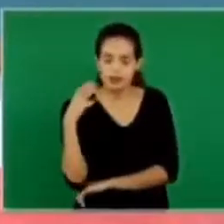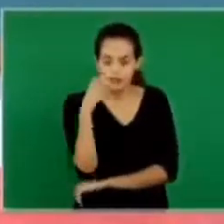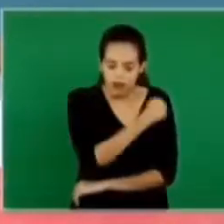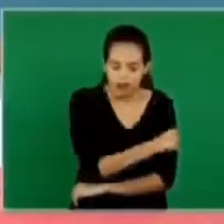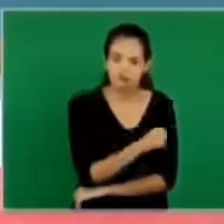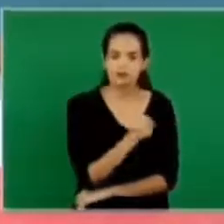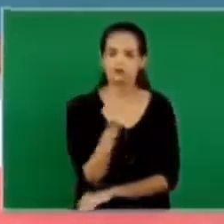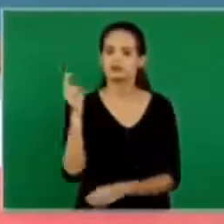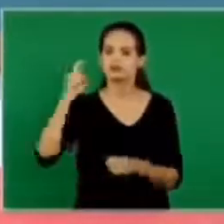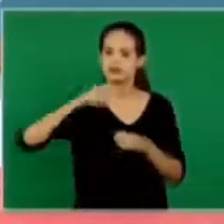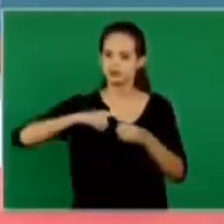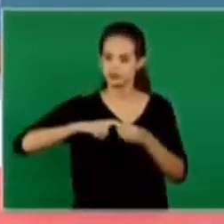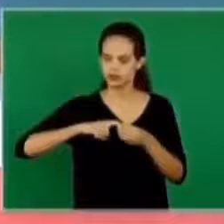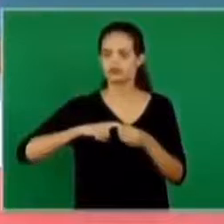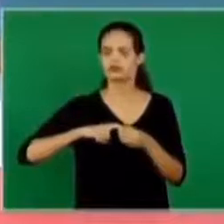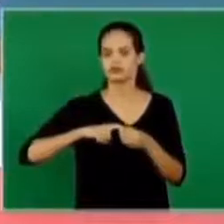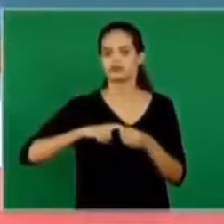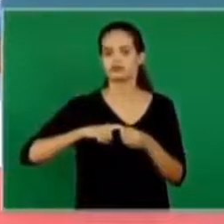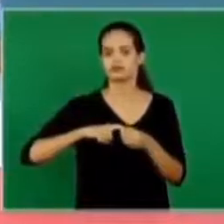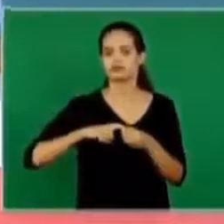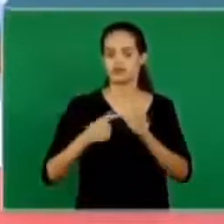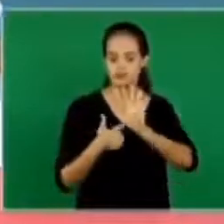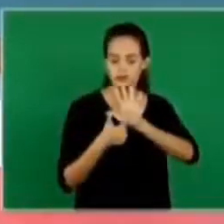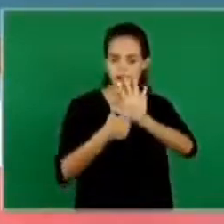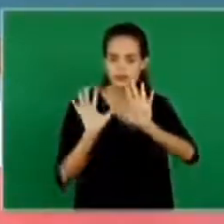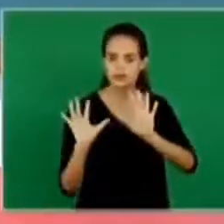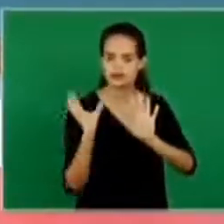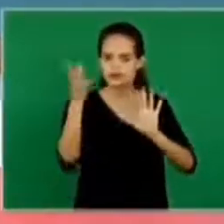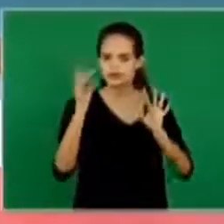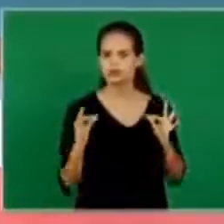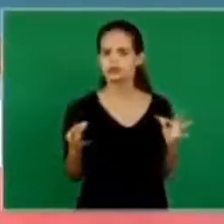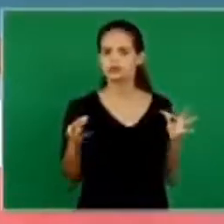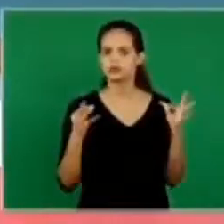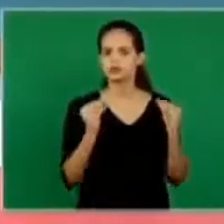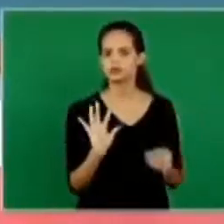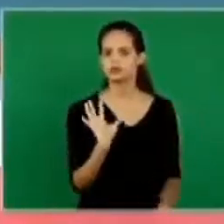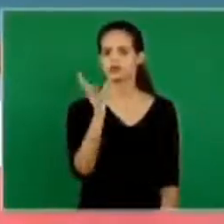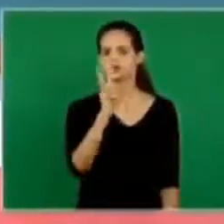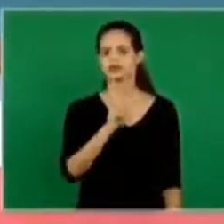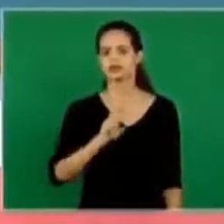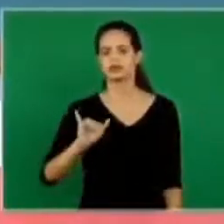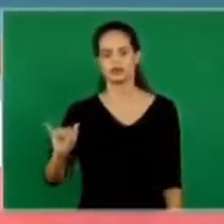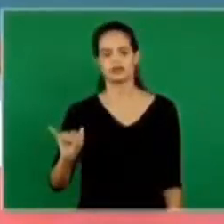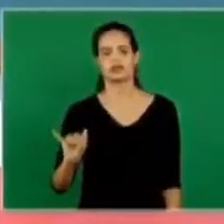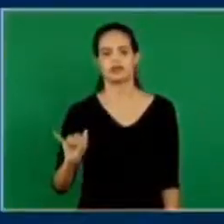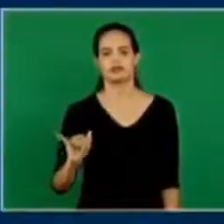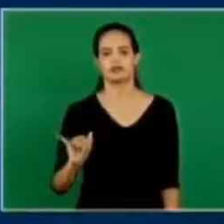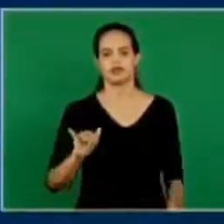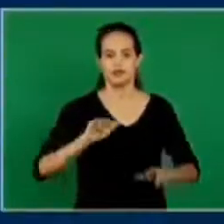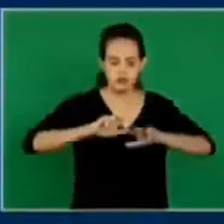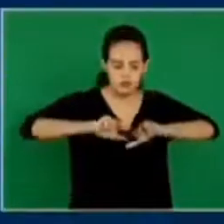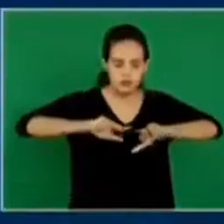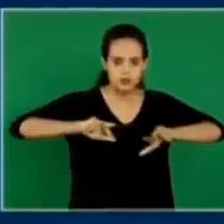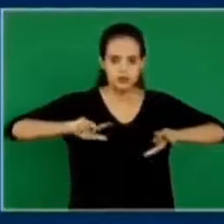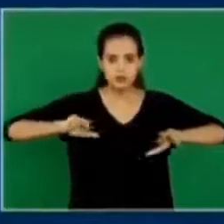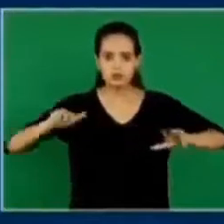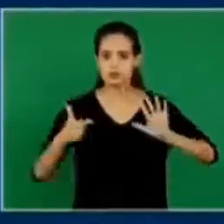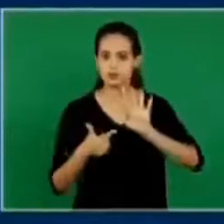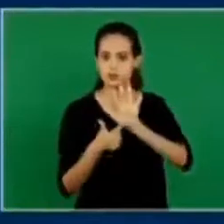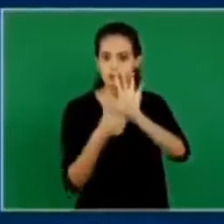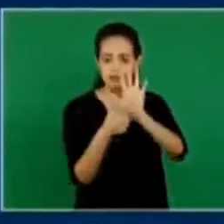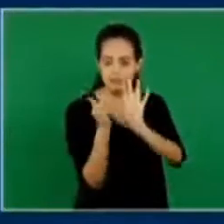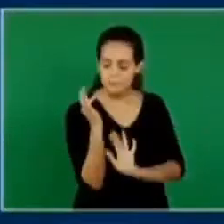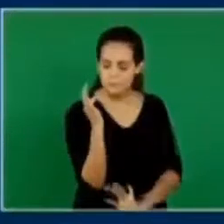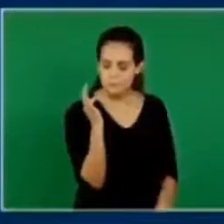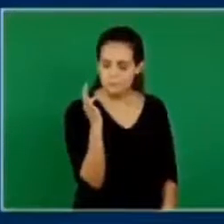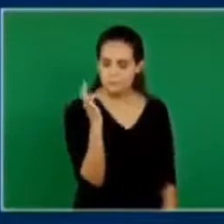I'm coming quickly. The things that are soon to take place, the things that